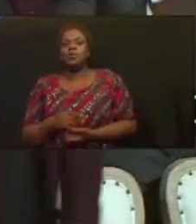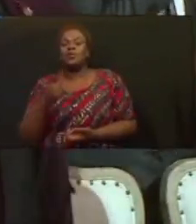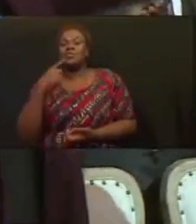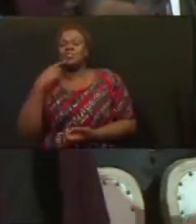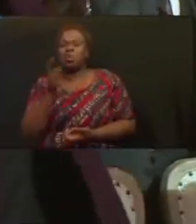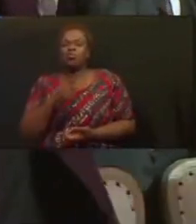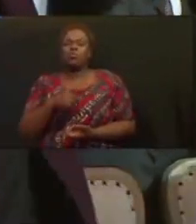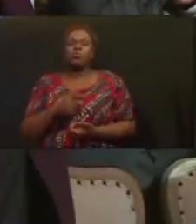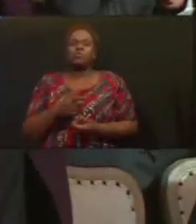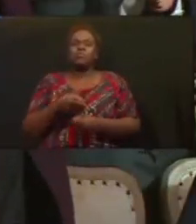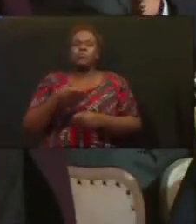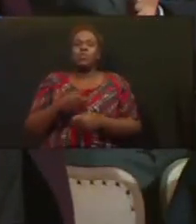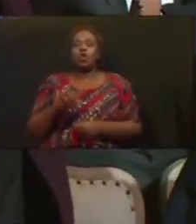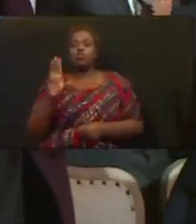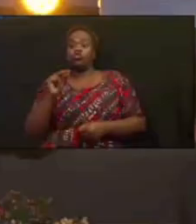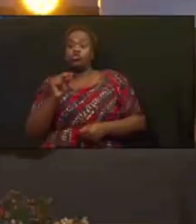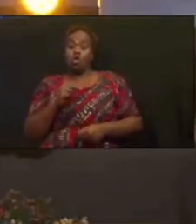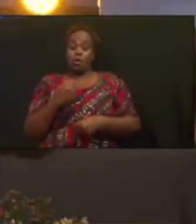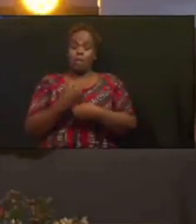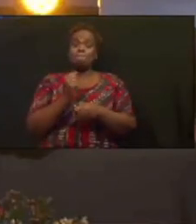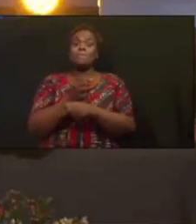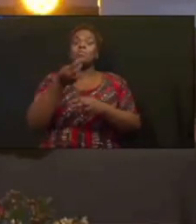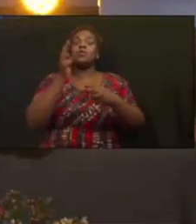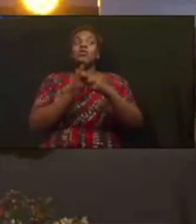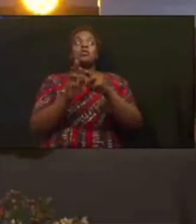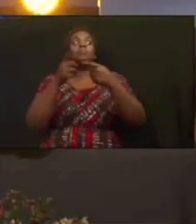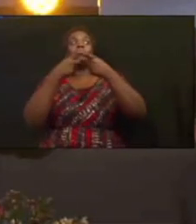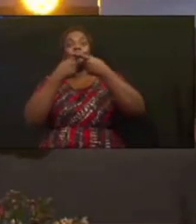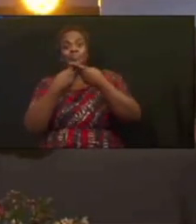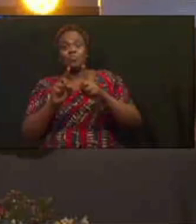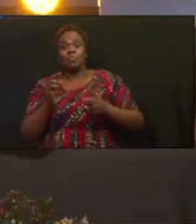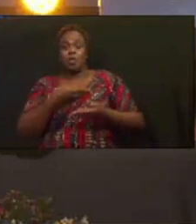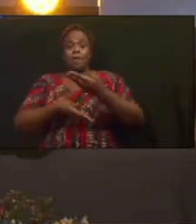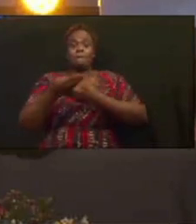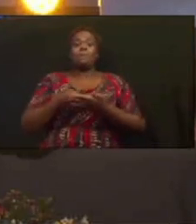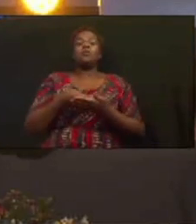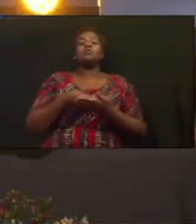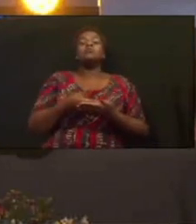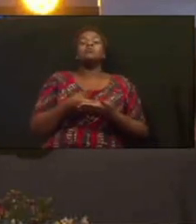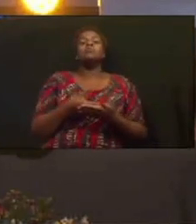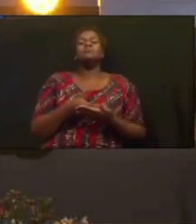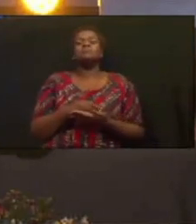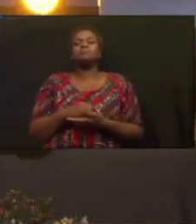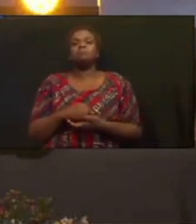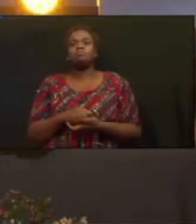built, not just to make a name, but the king's business requires haste.